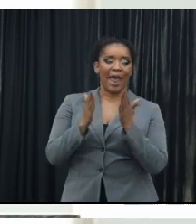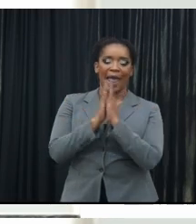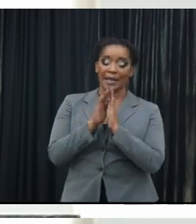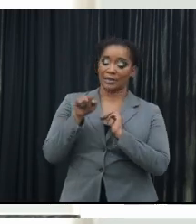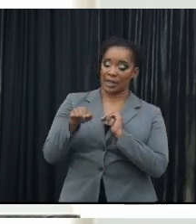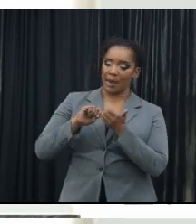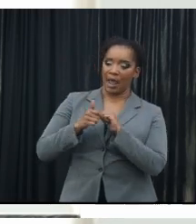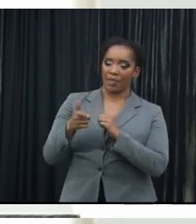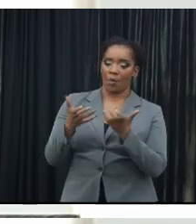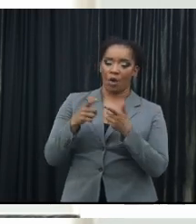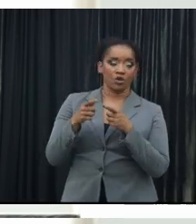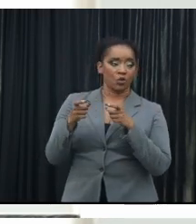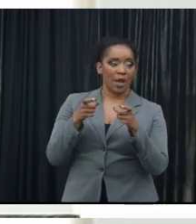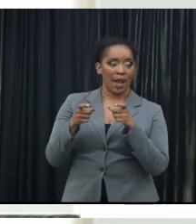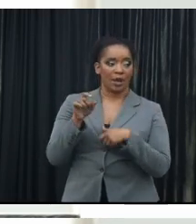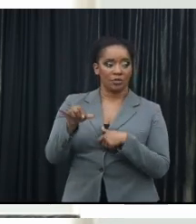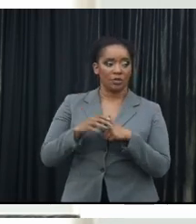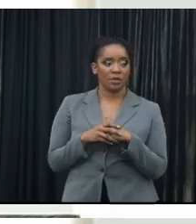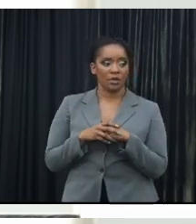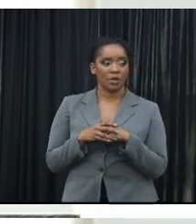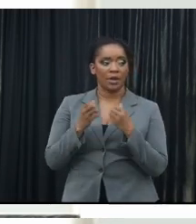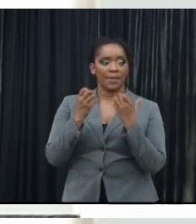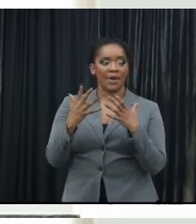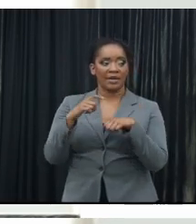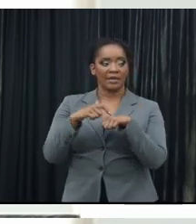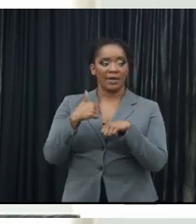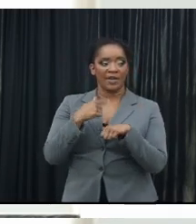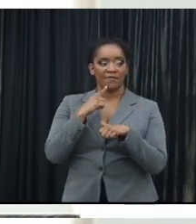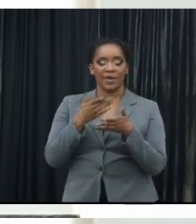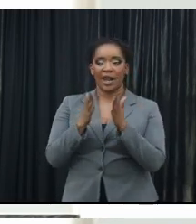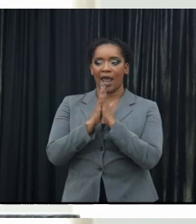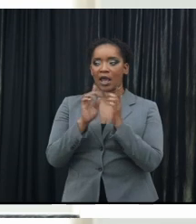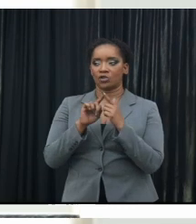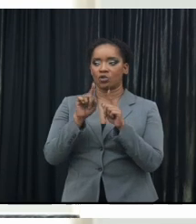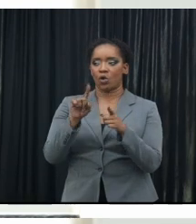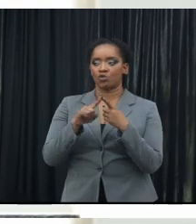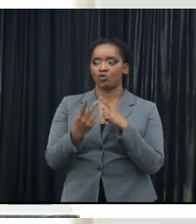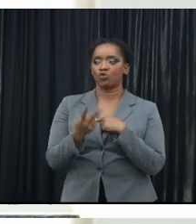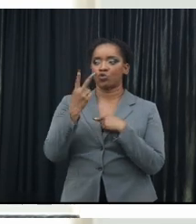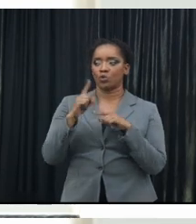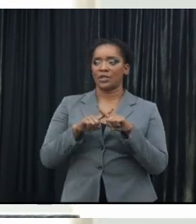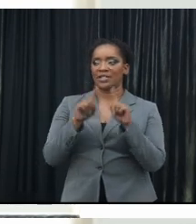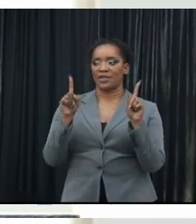it. In Detroit, I have been asked to go to 2 different senior citizen places,